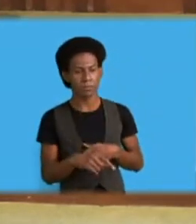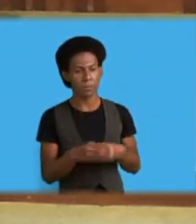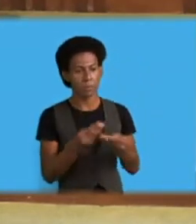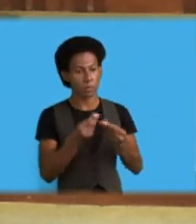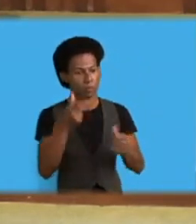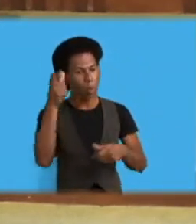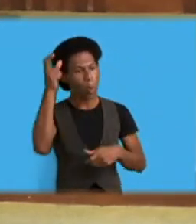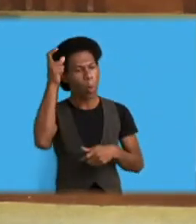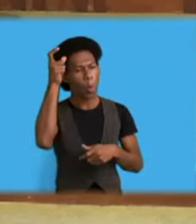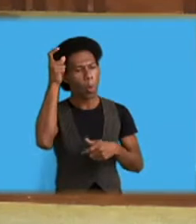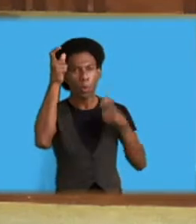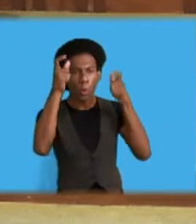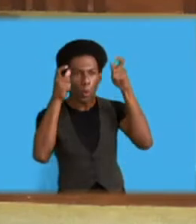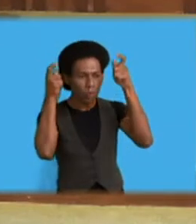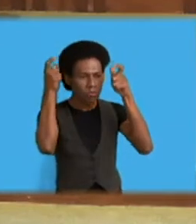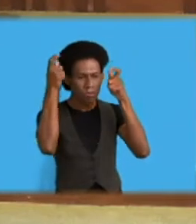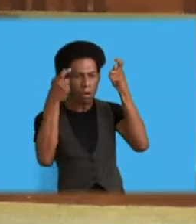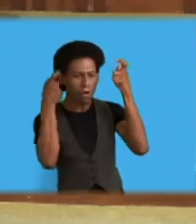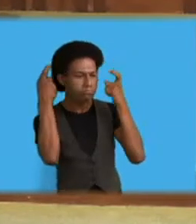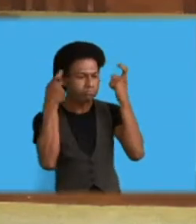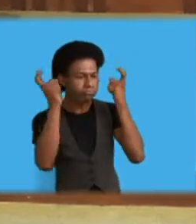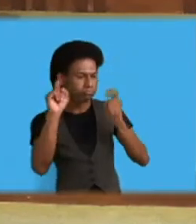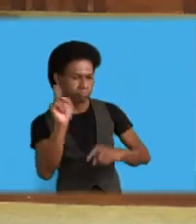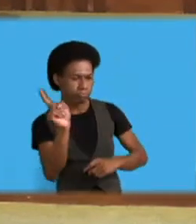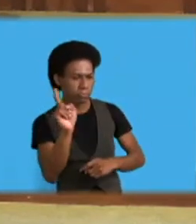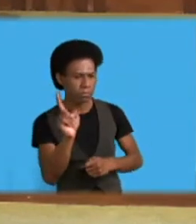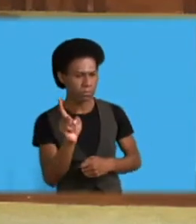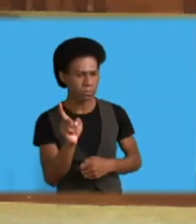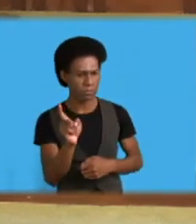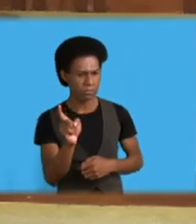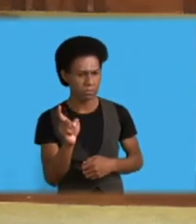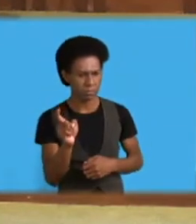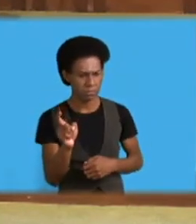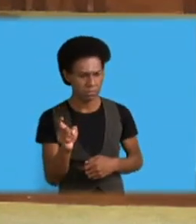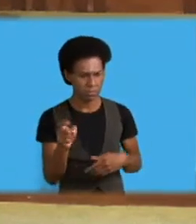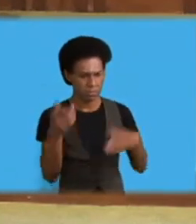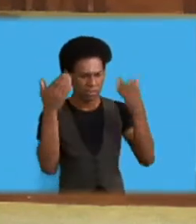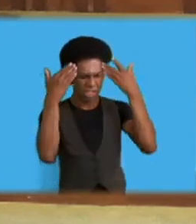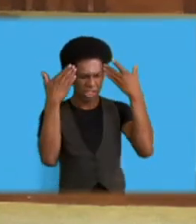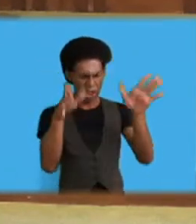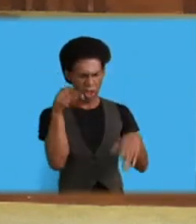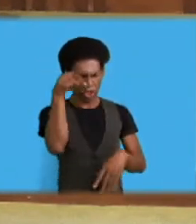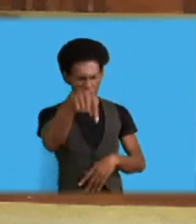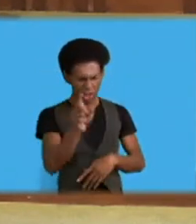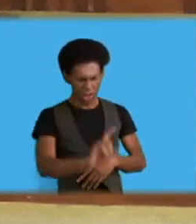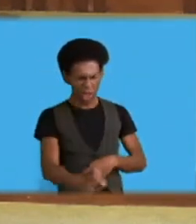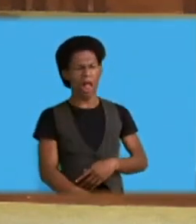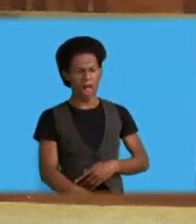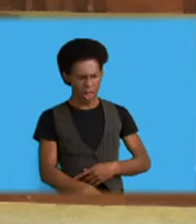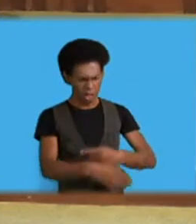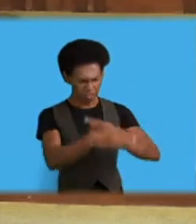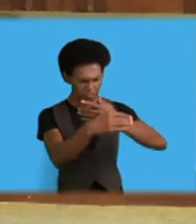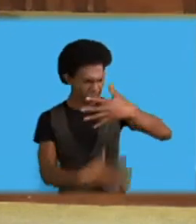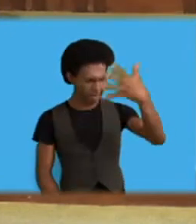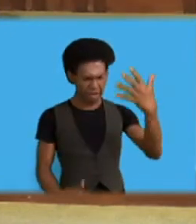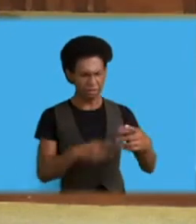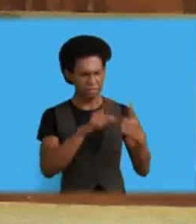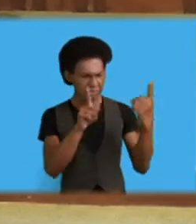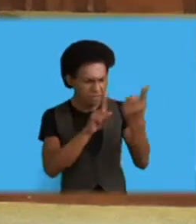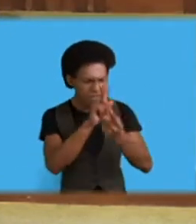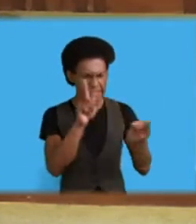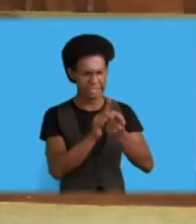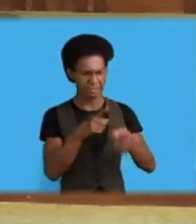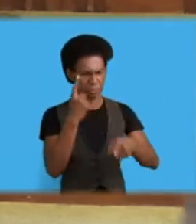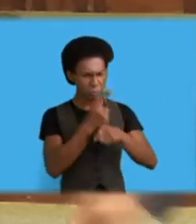is results. We don't even know what the results are. He actually talks about quality unless